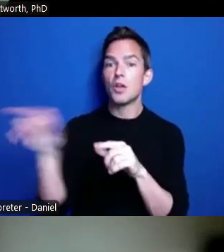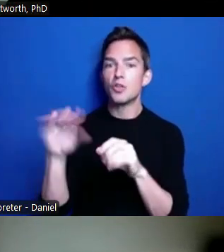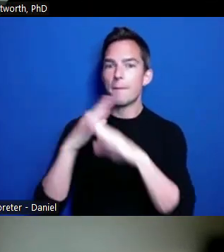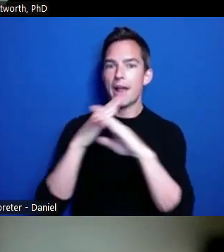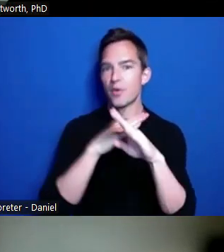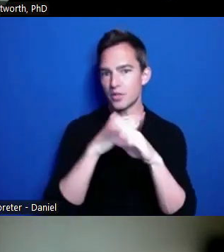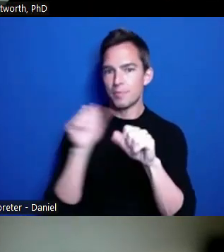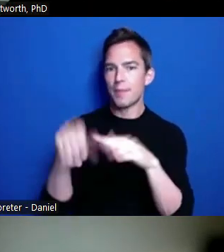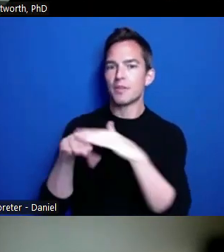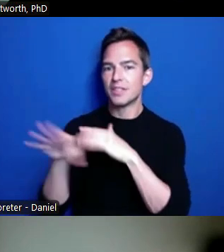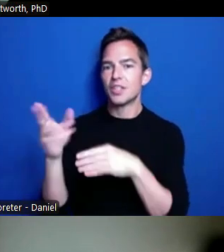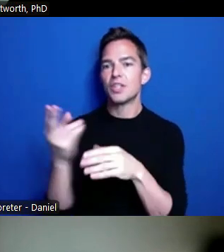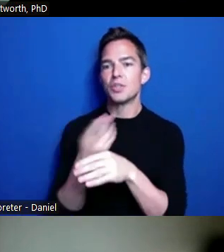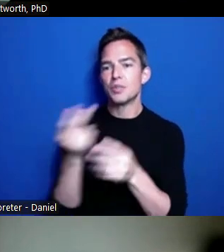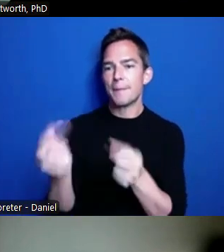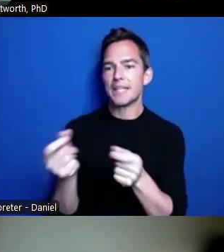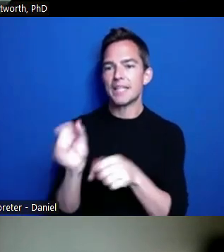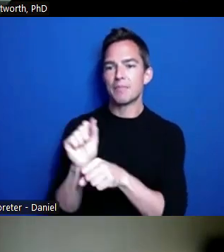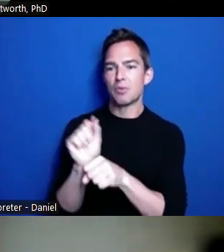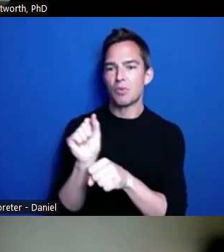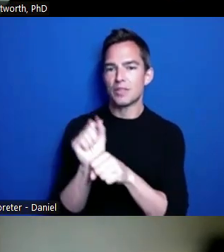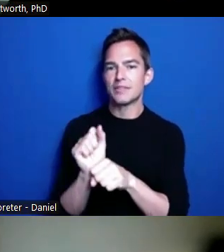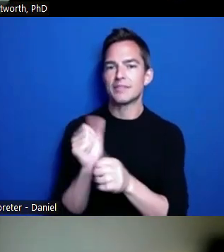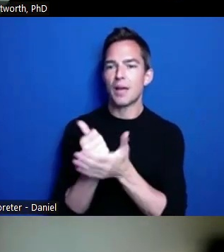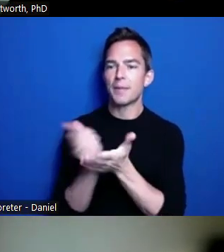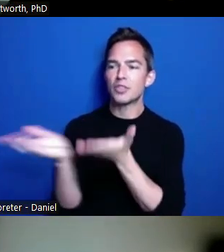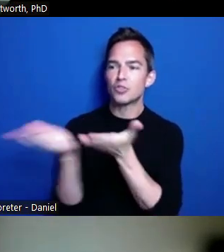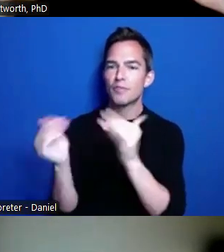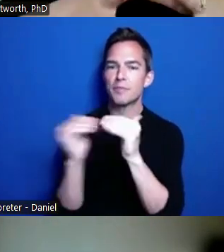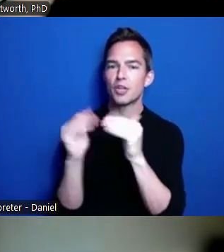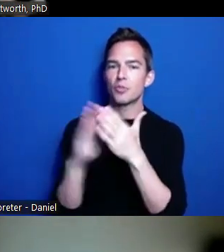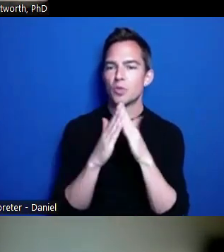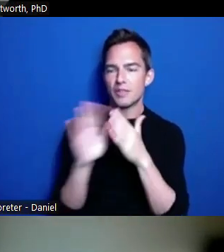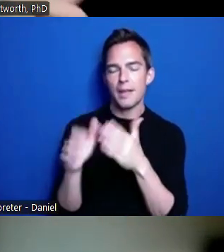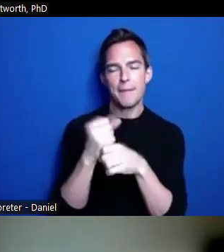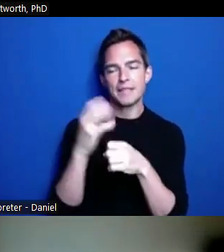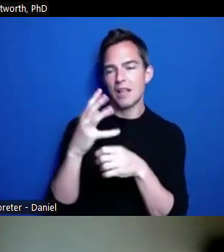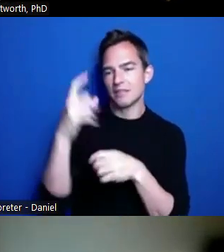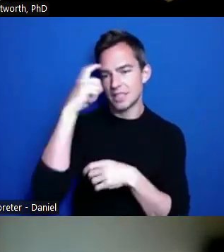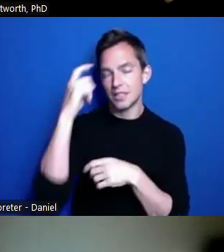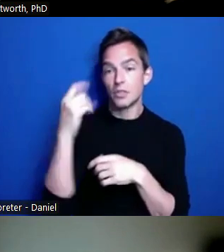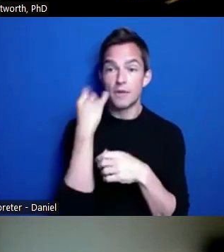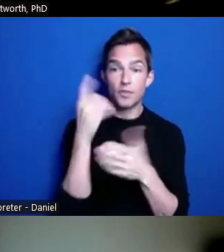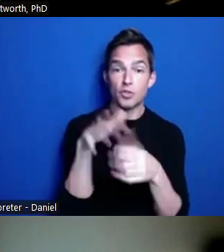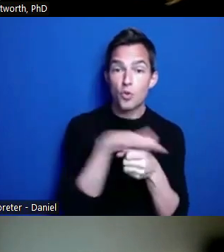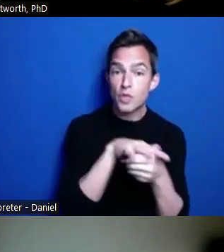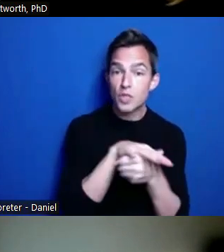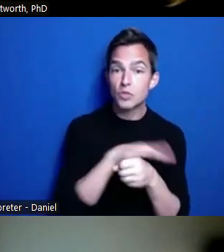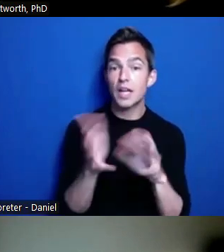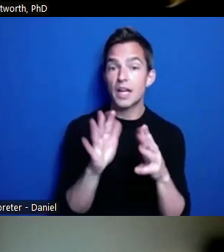to being immediately employed and helping to serve the peer community makes good sense. So I love to hear that there's a regional kind of